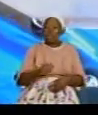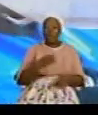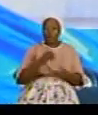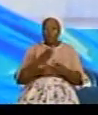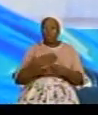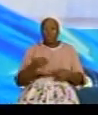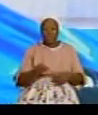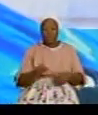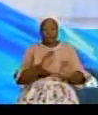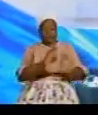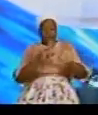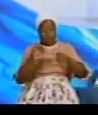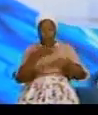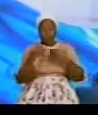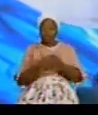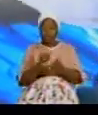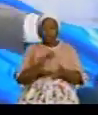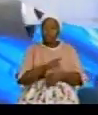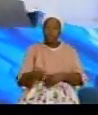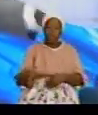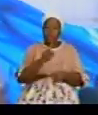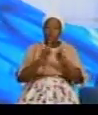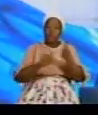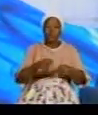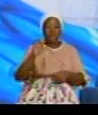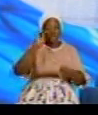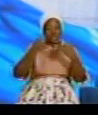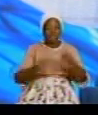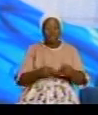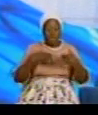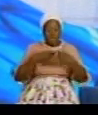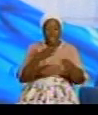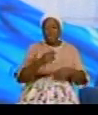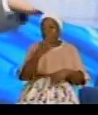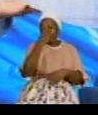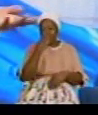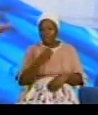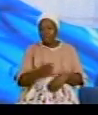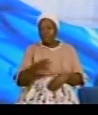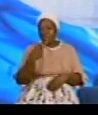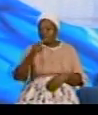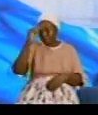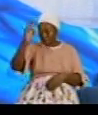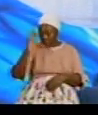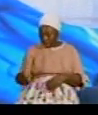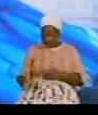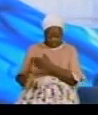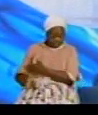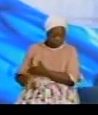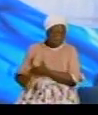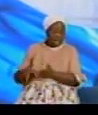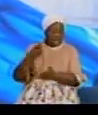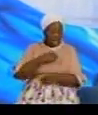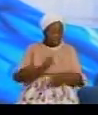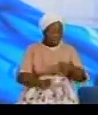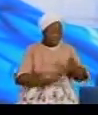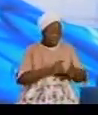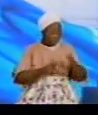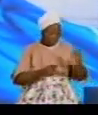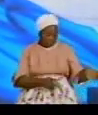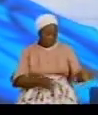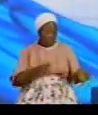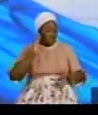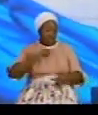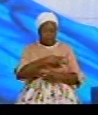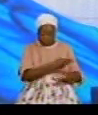of Pharisees, he now leading the blind, the preacher, and the people will